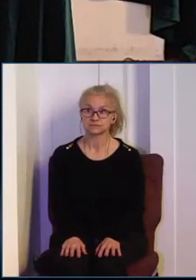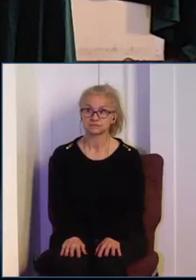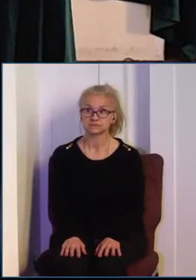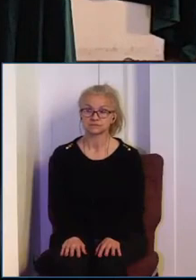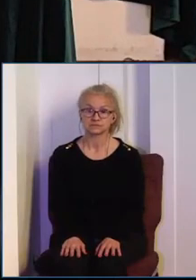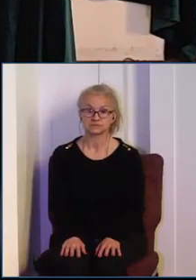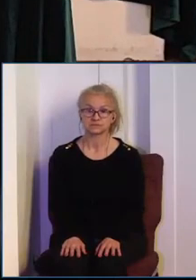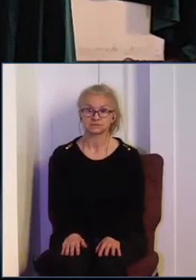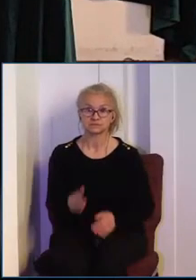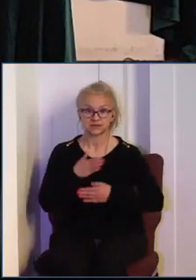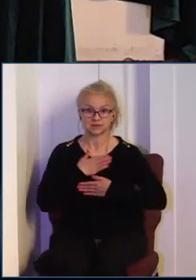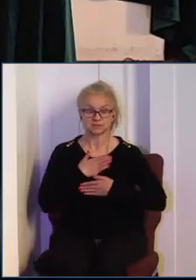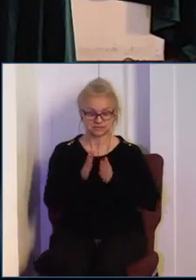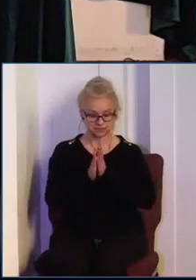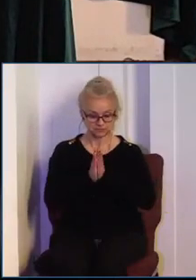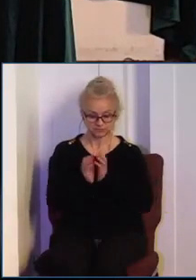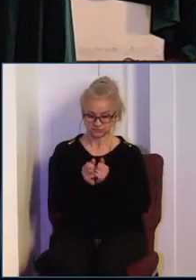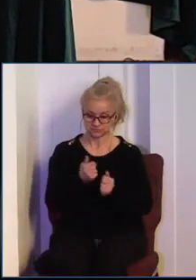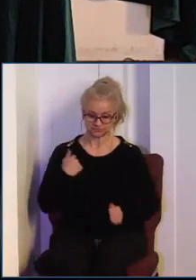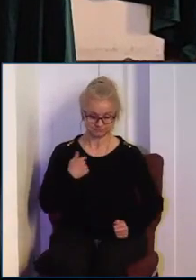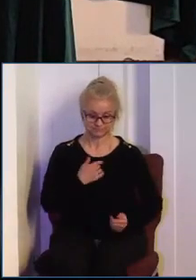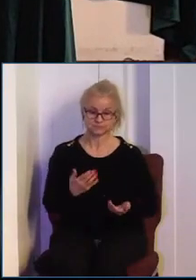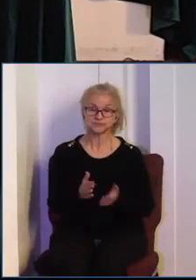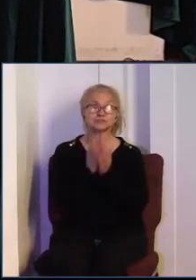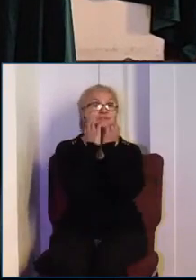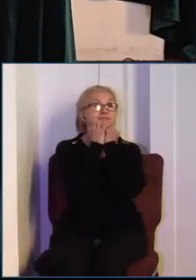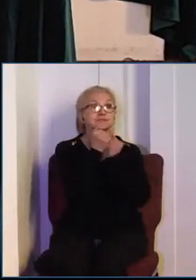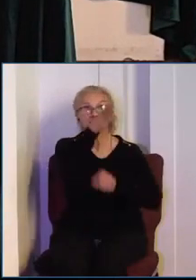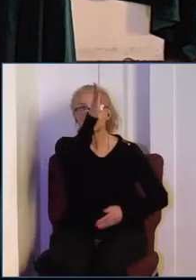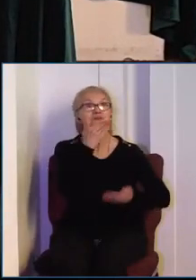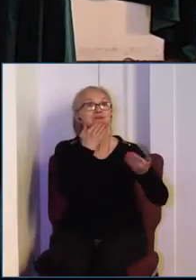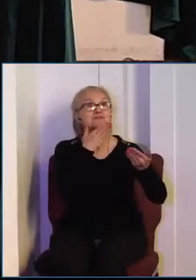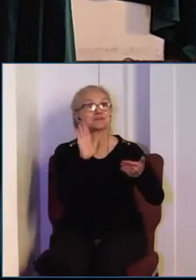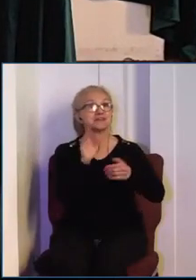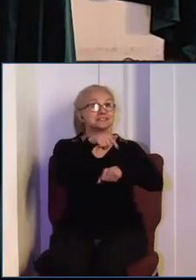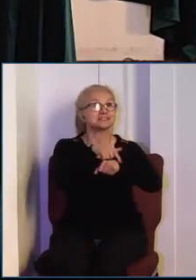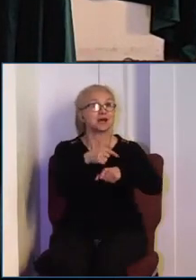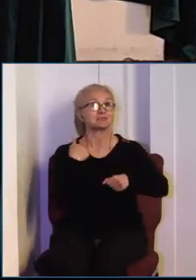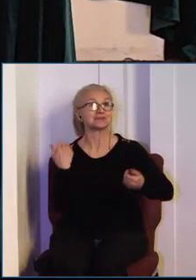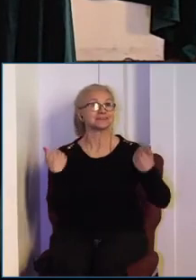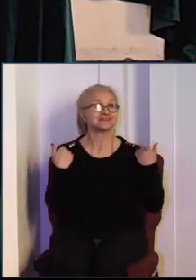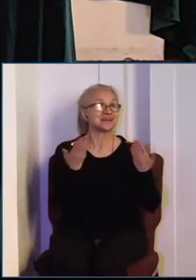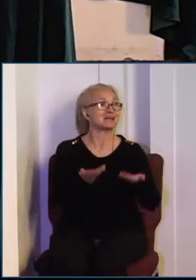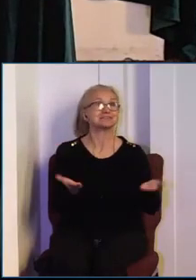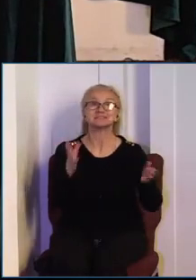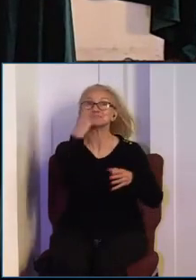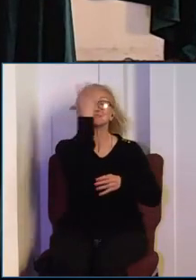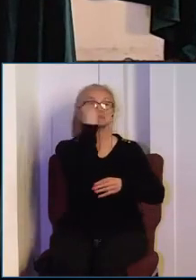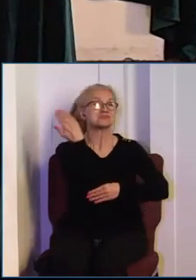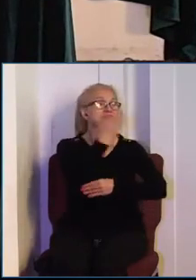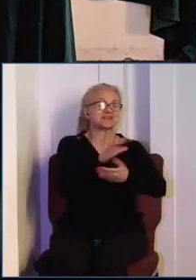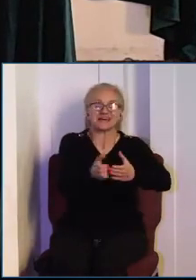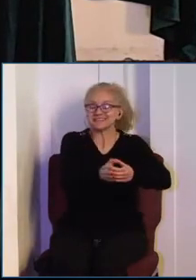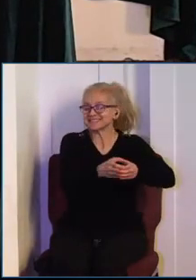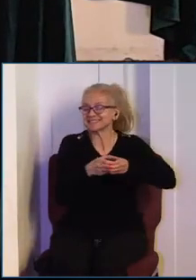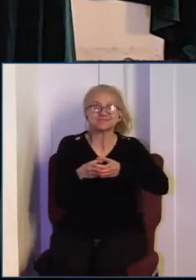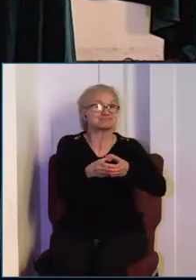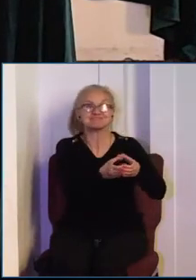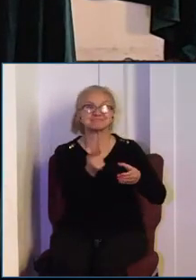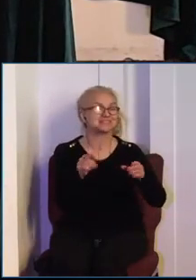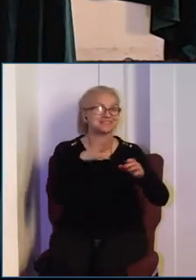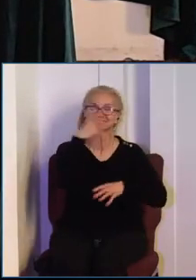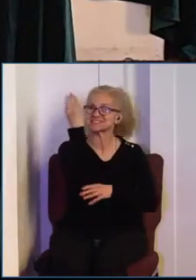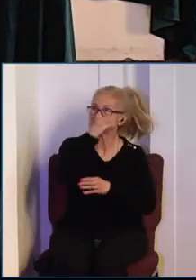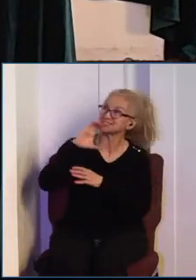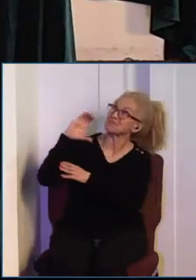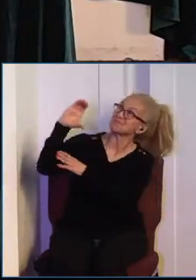Would you pray with me this morning? Precious God, thank you for this time we have to be together on this beautiful day, this sunshiny day